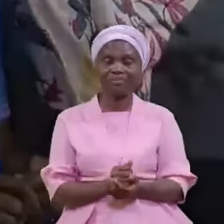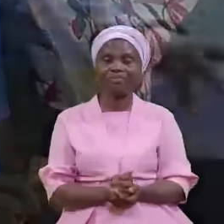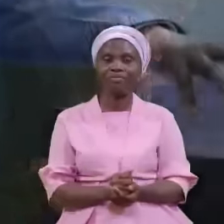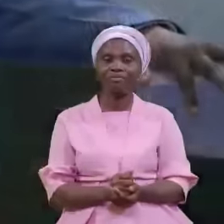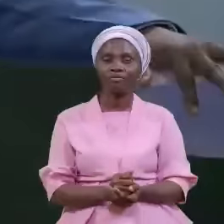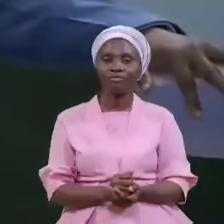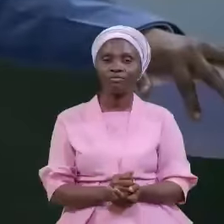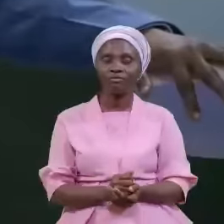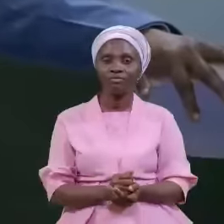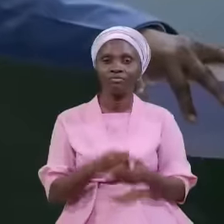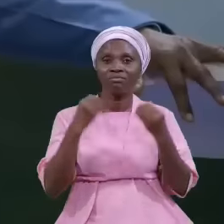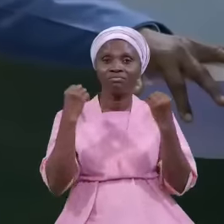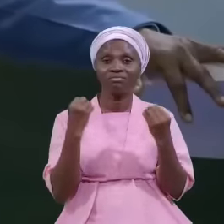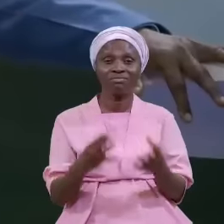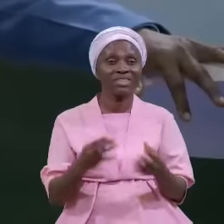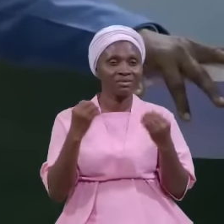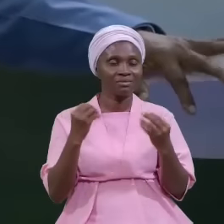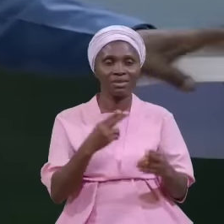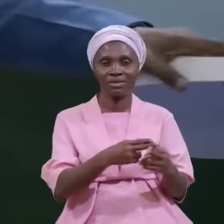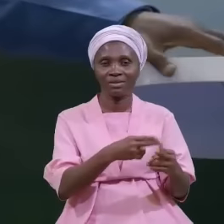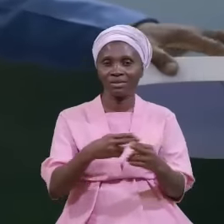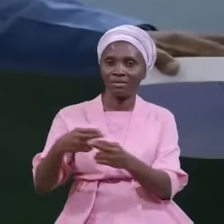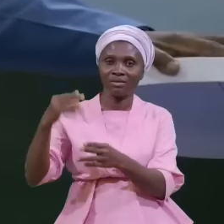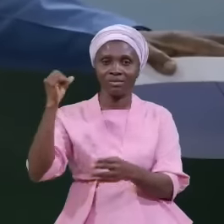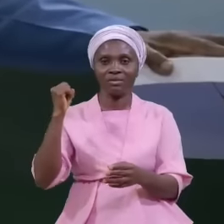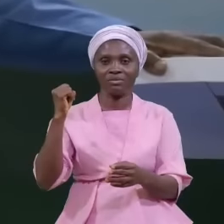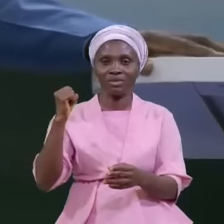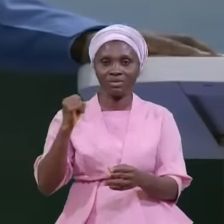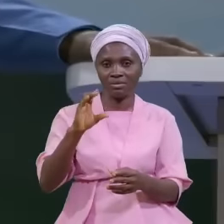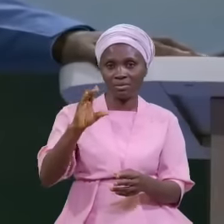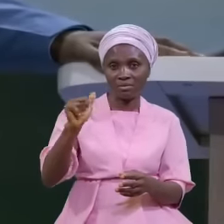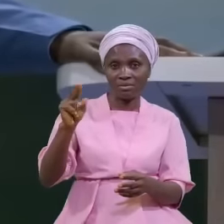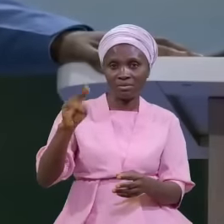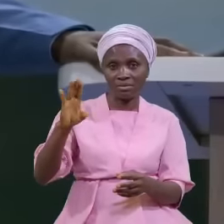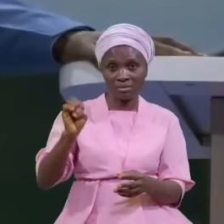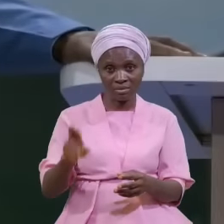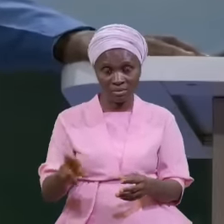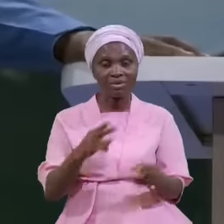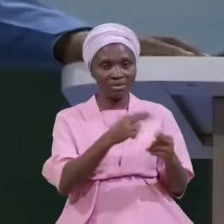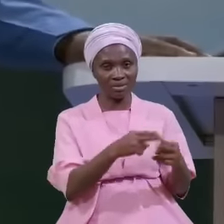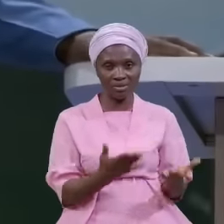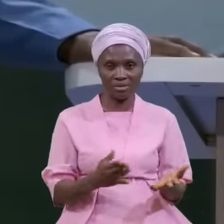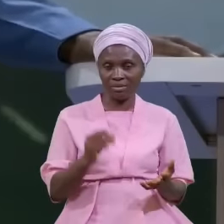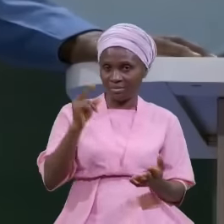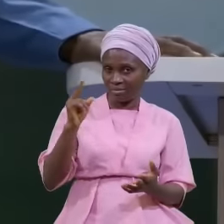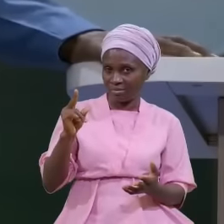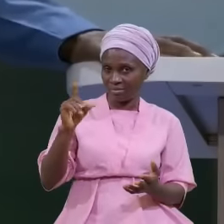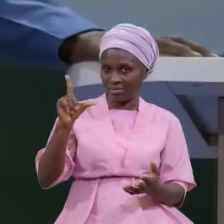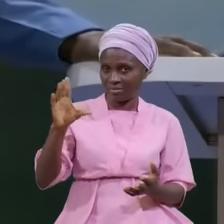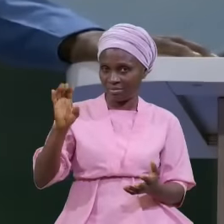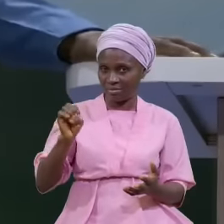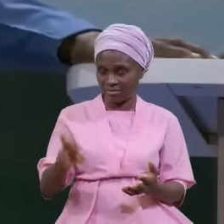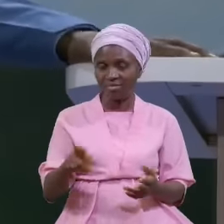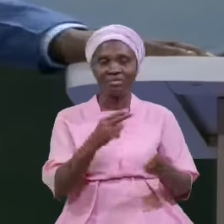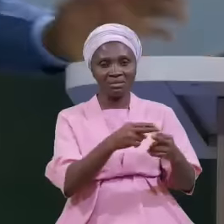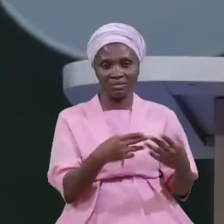many names. Cancer, that's a name. Ulcer, that's a name. Brain problem, madness,